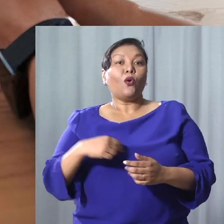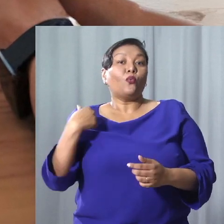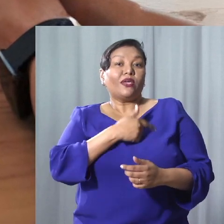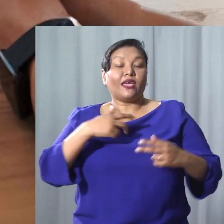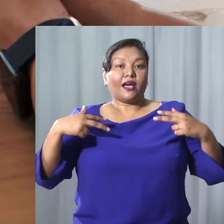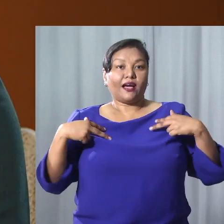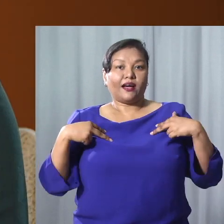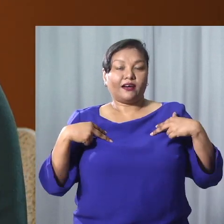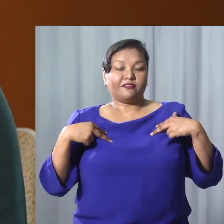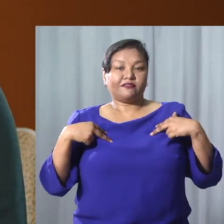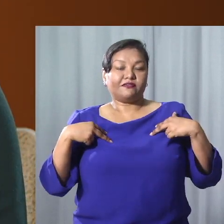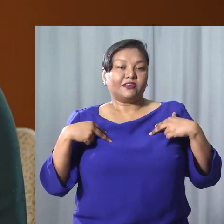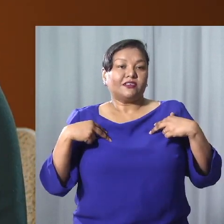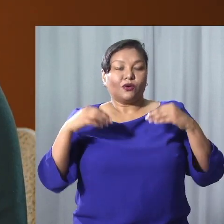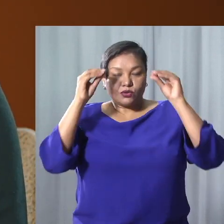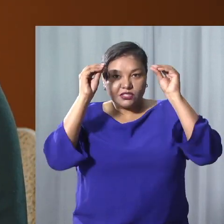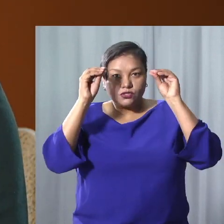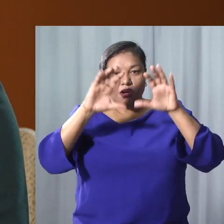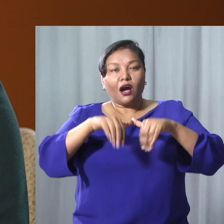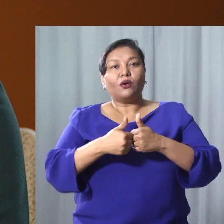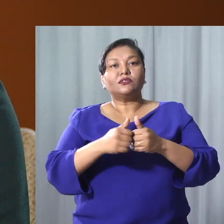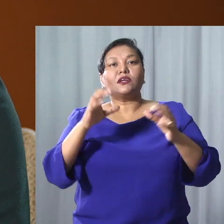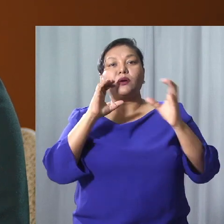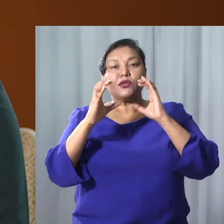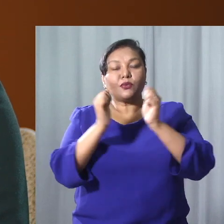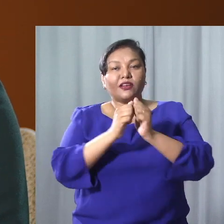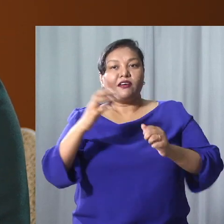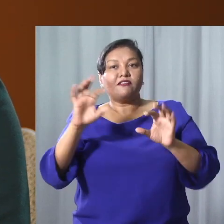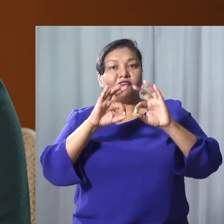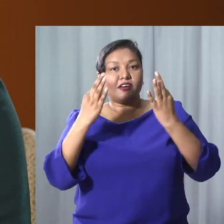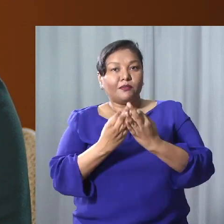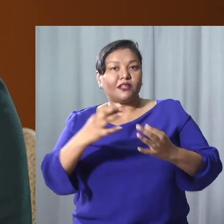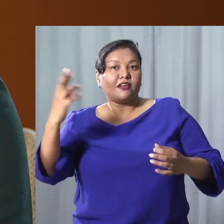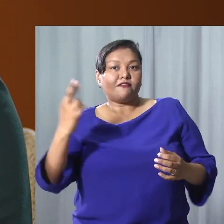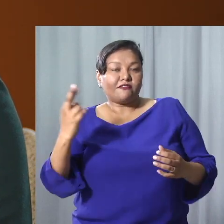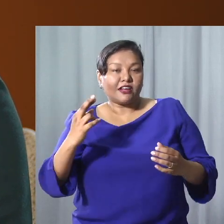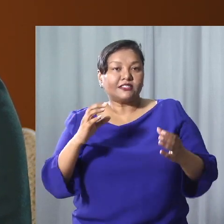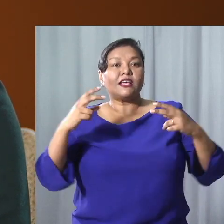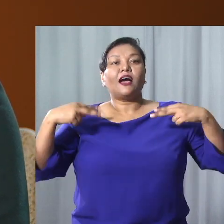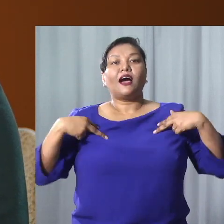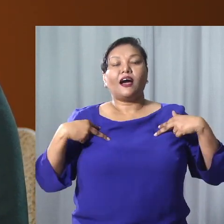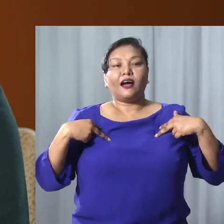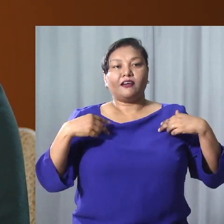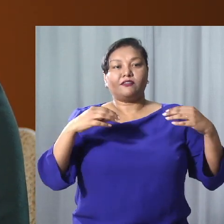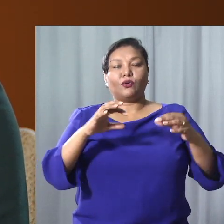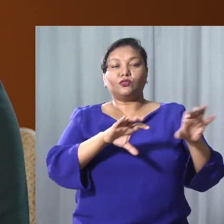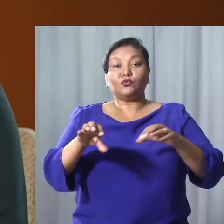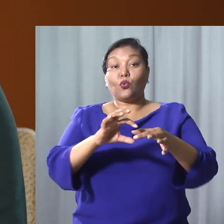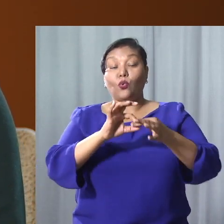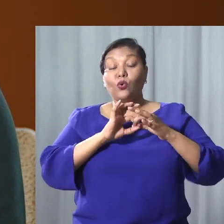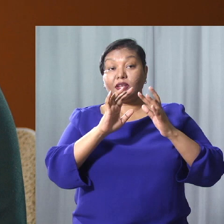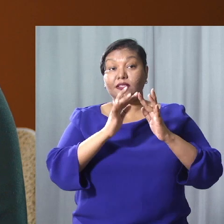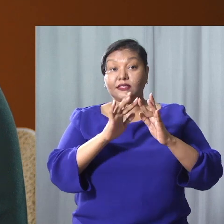Whether it is to connect you with your family and friends, conduct your very important online business,